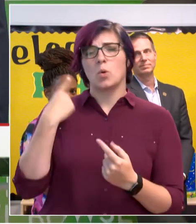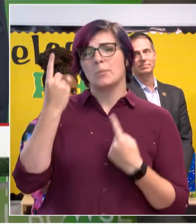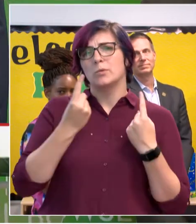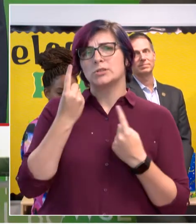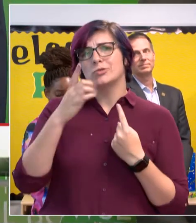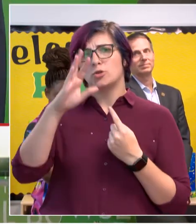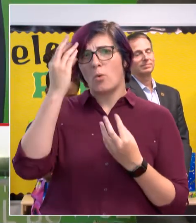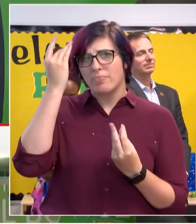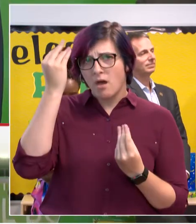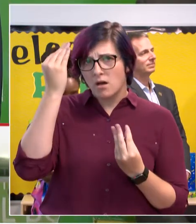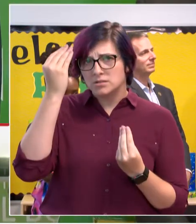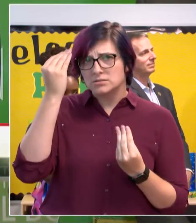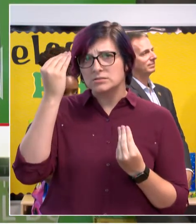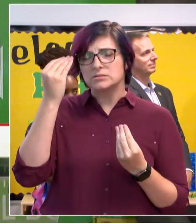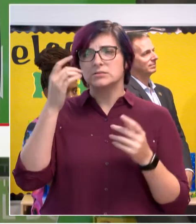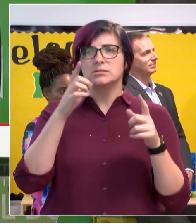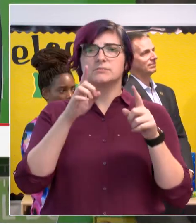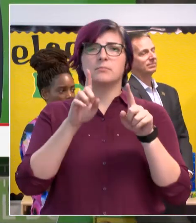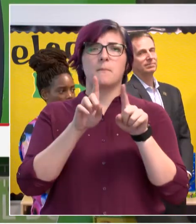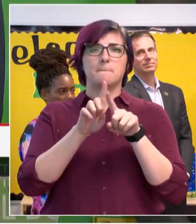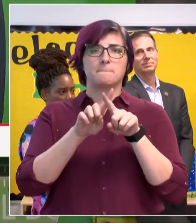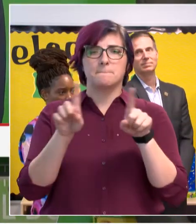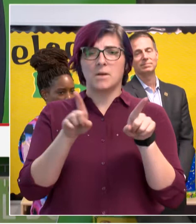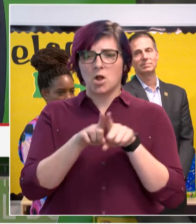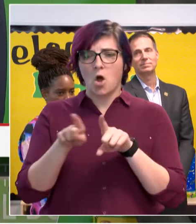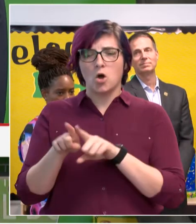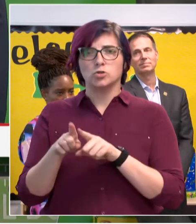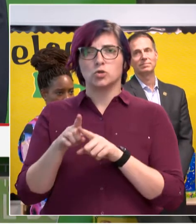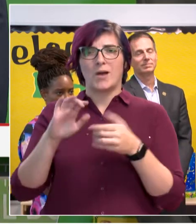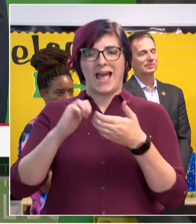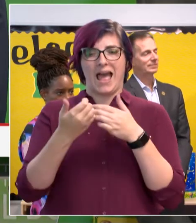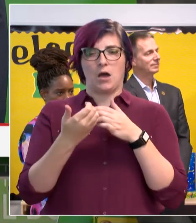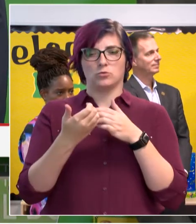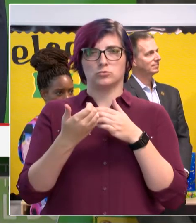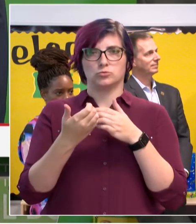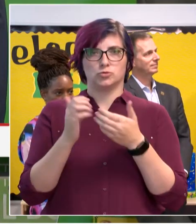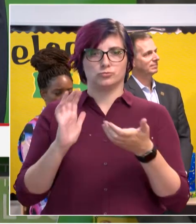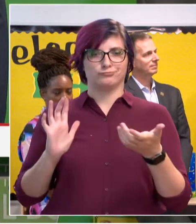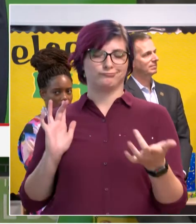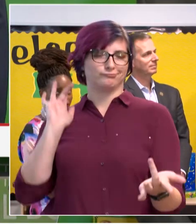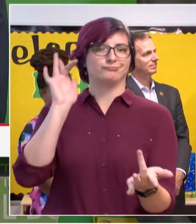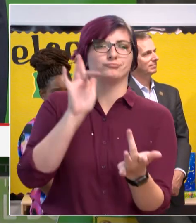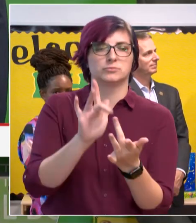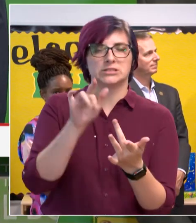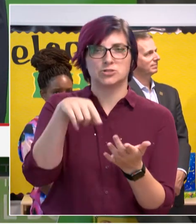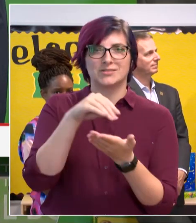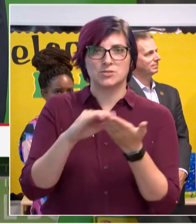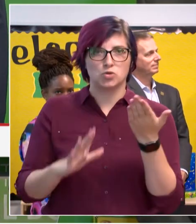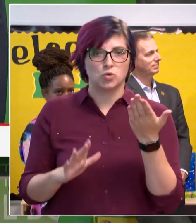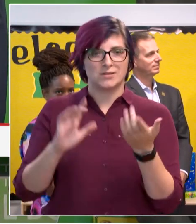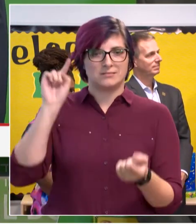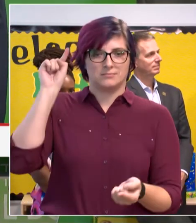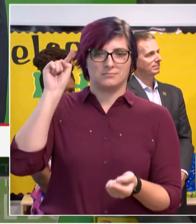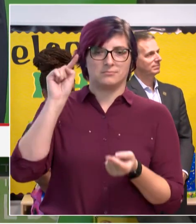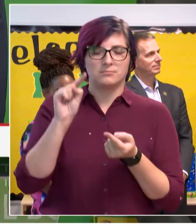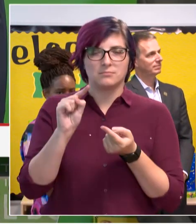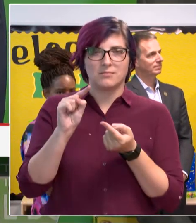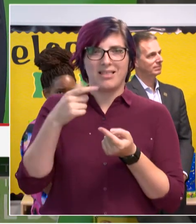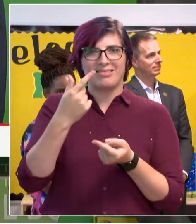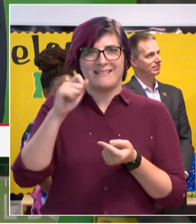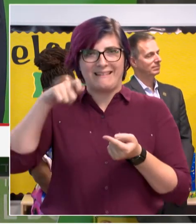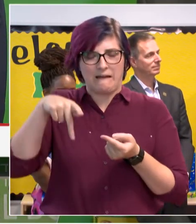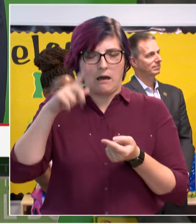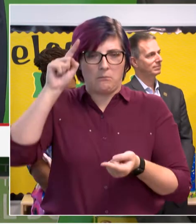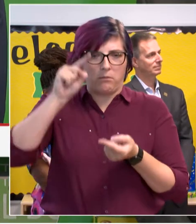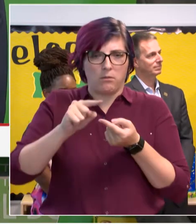thoughts on that, but more importantly, your thoughts on closing that gap, on reaching these students and getting them back on